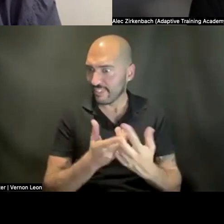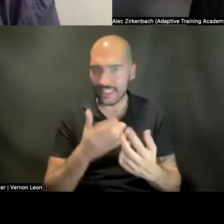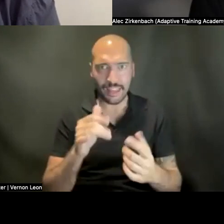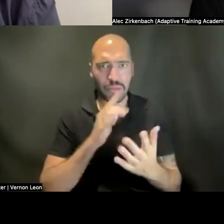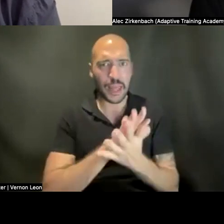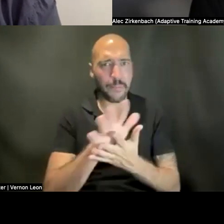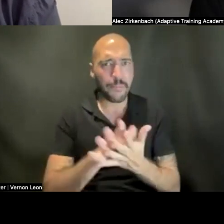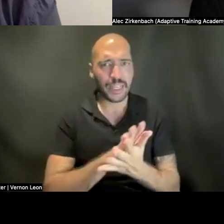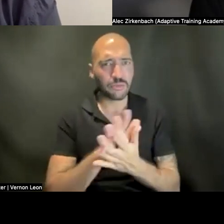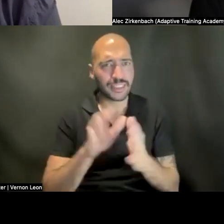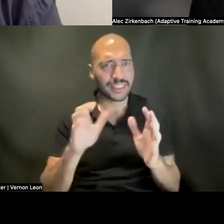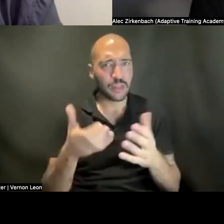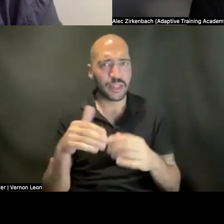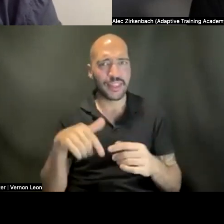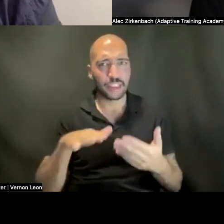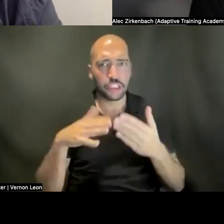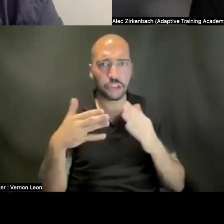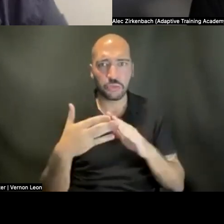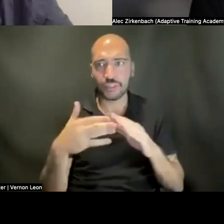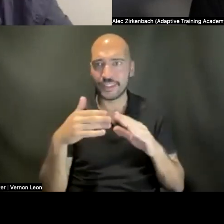ambiguous category. In this community, in the